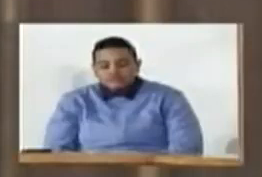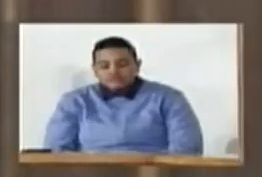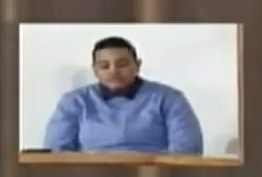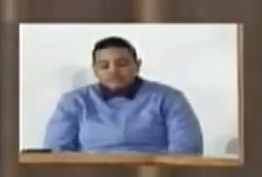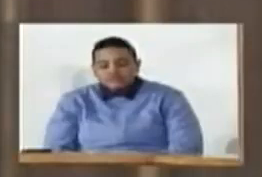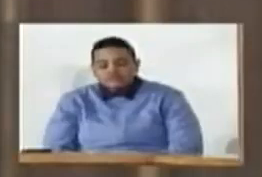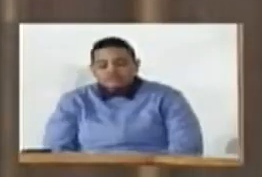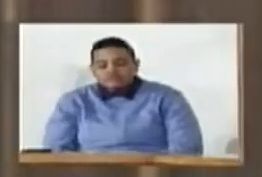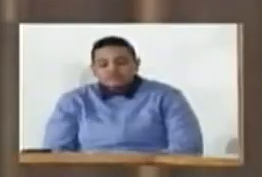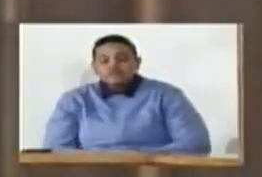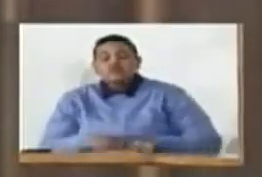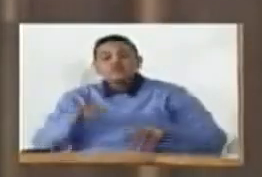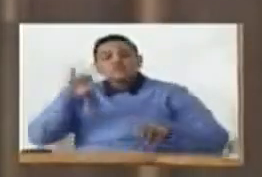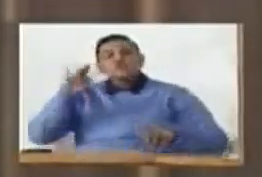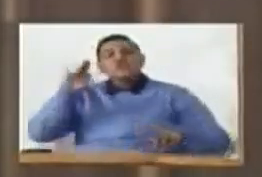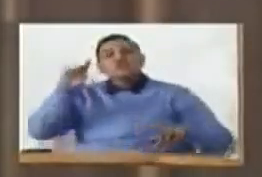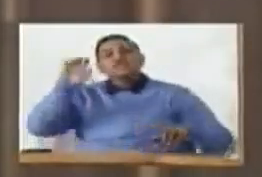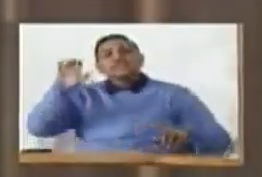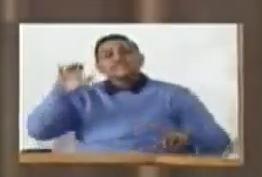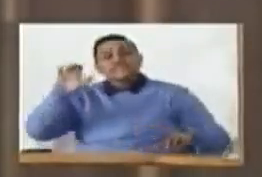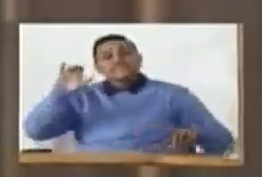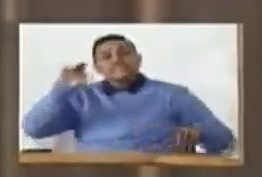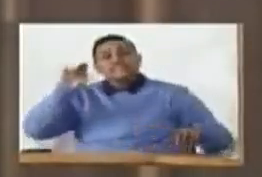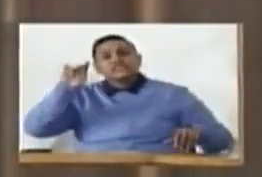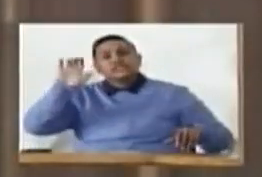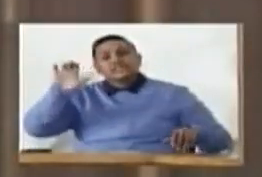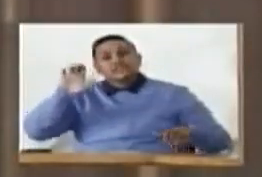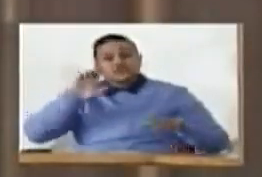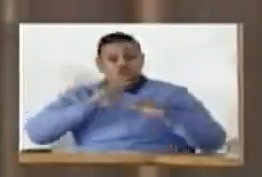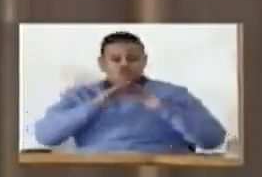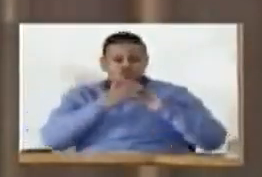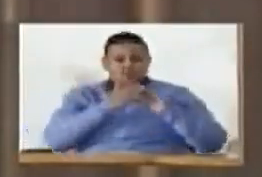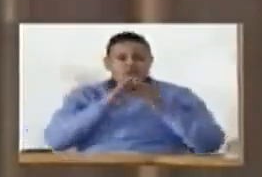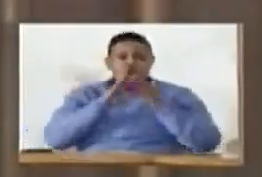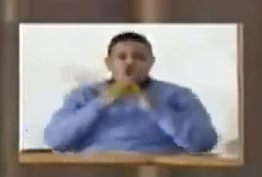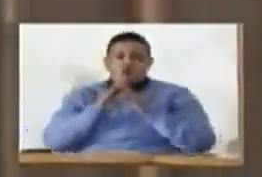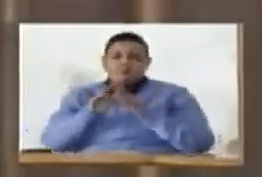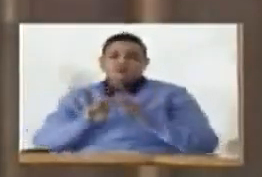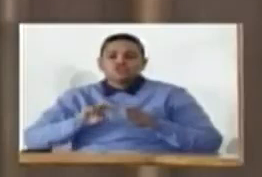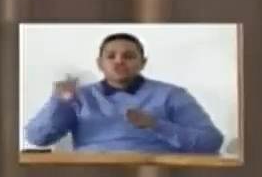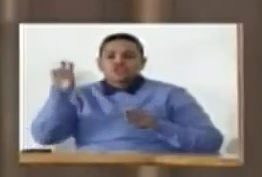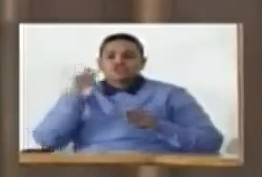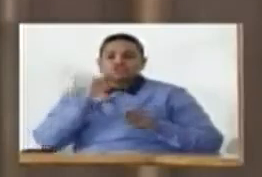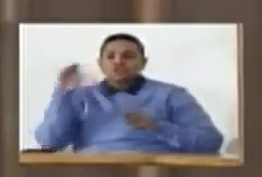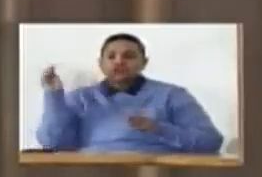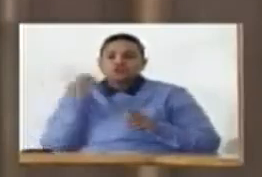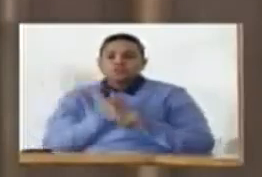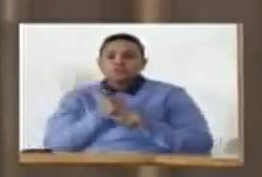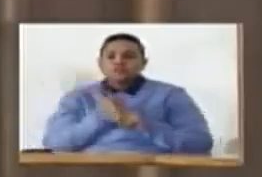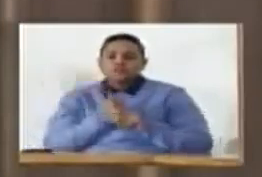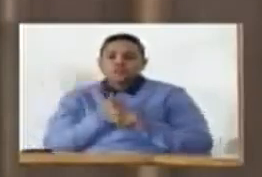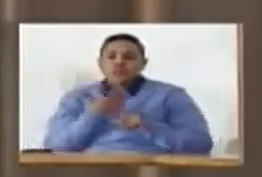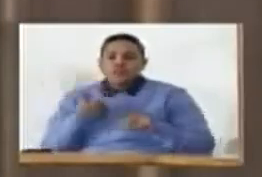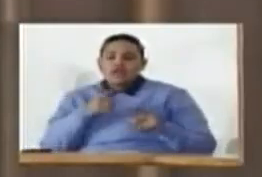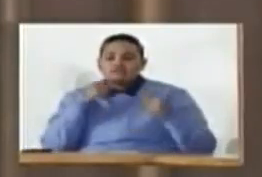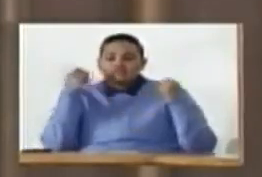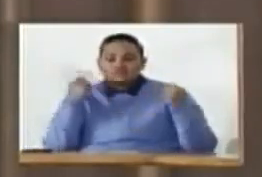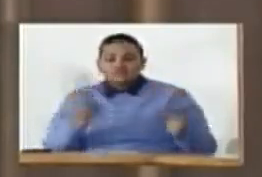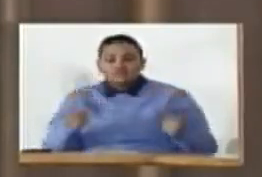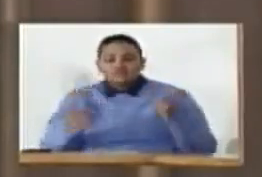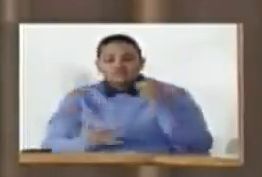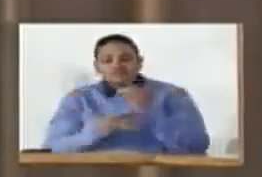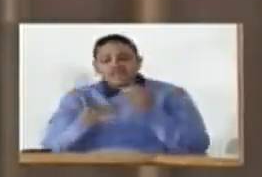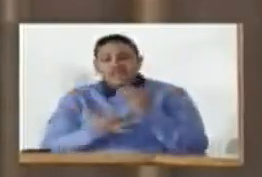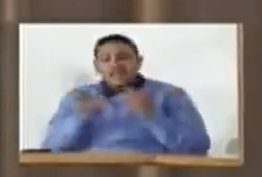The Jamaica Urban Transport Company, JUTC, underwent significant technological innovations